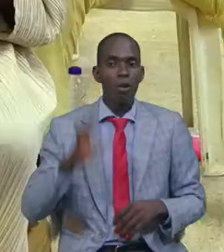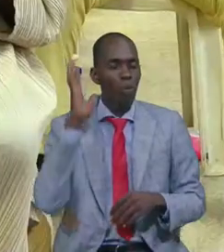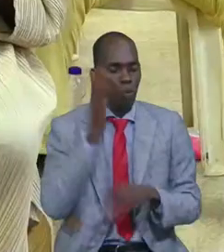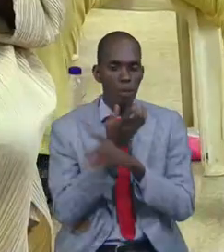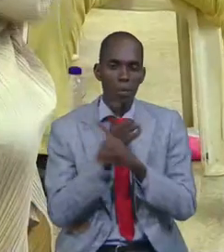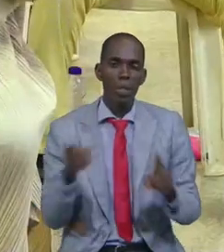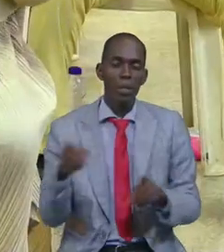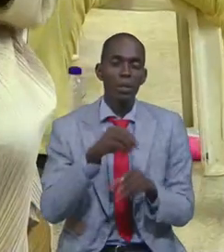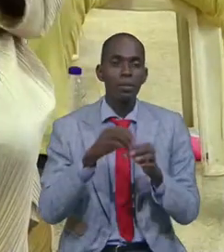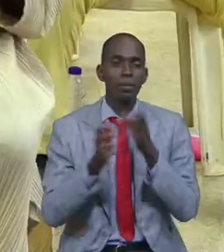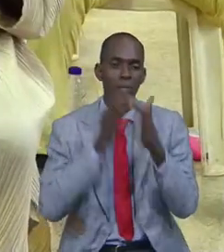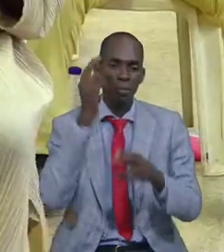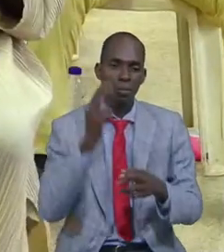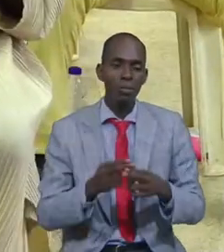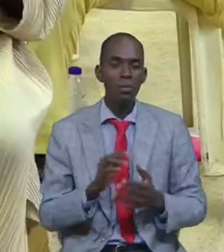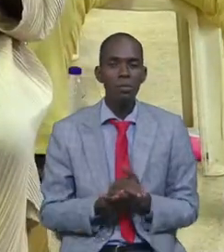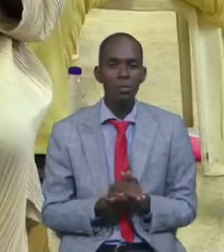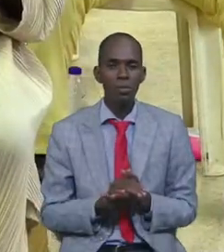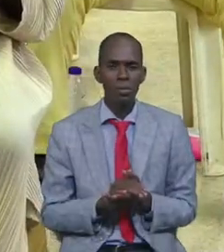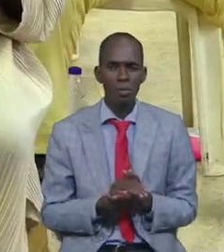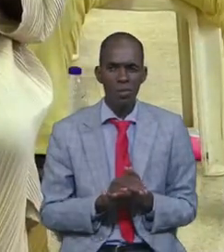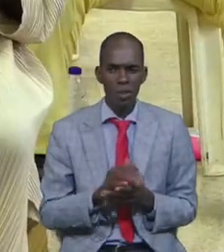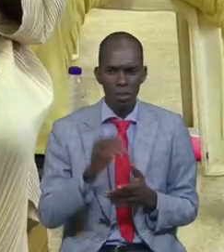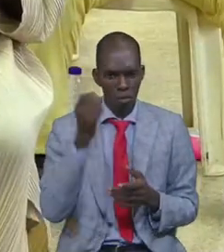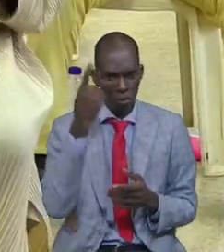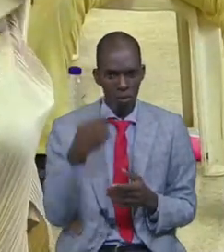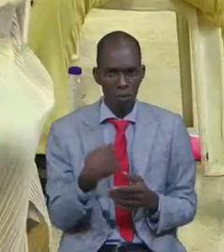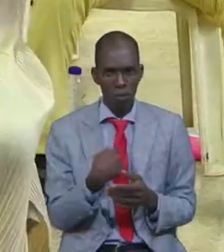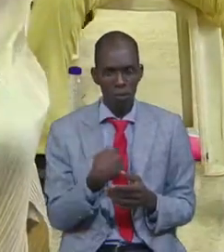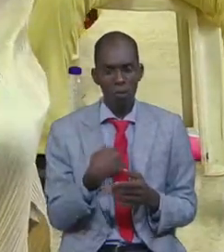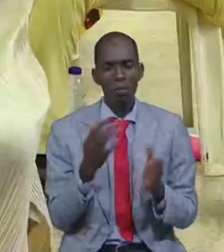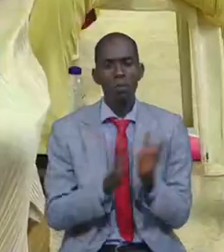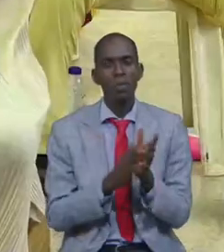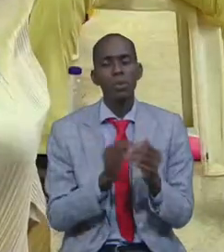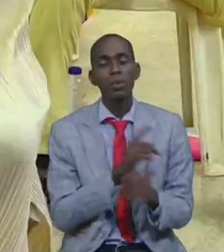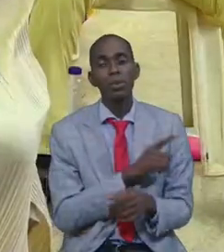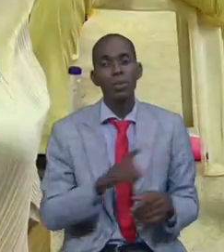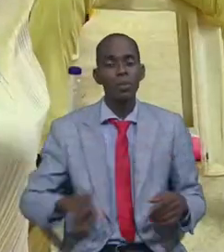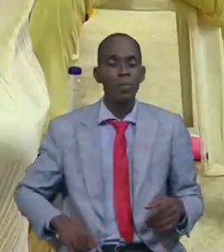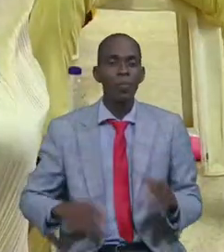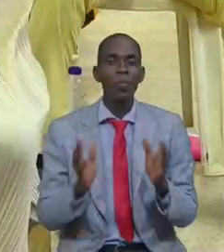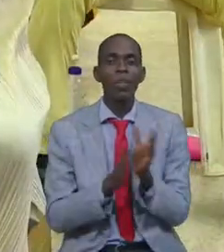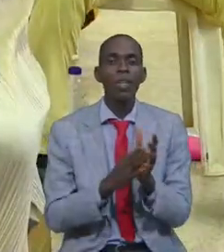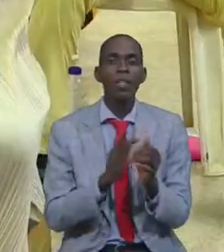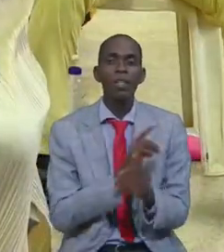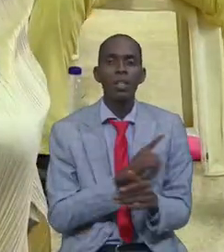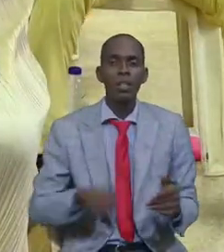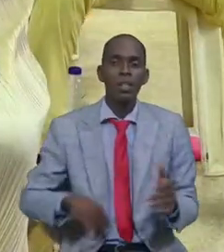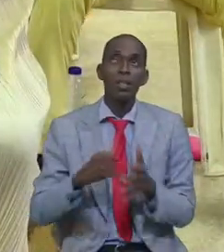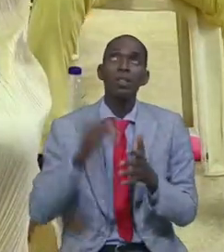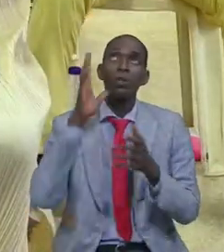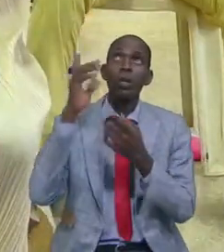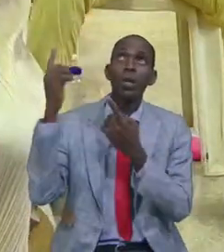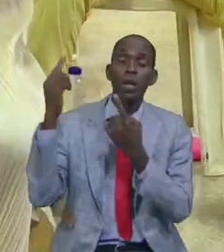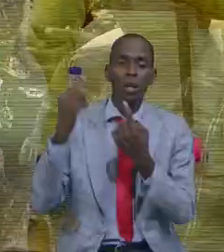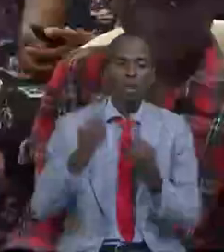you. Am I talking to somebody there today? Praise the Lord. Praise the Lord. It will come.